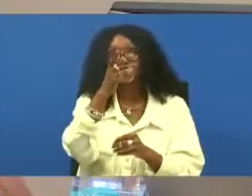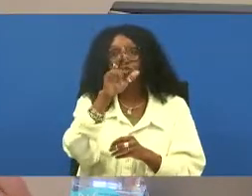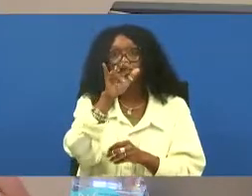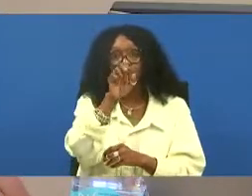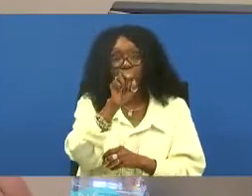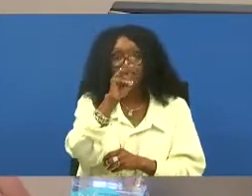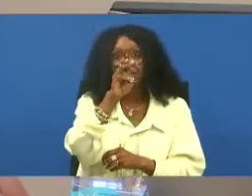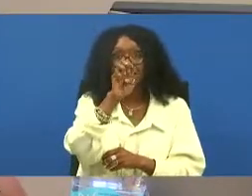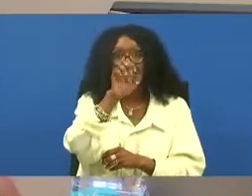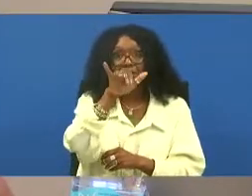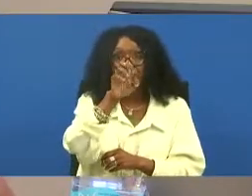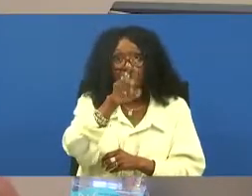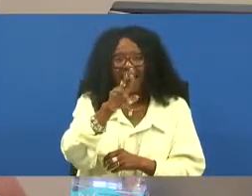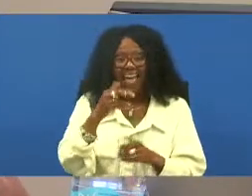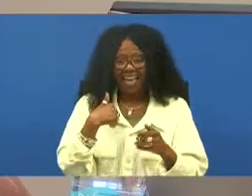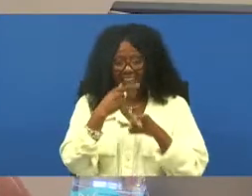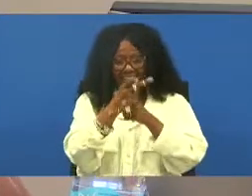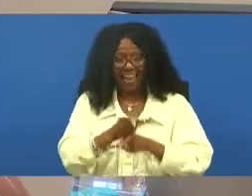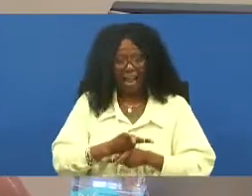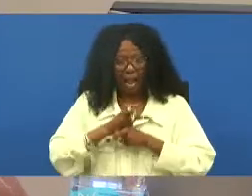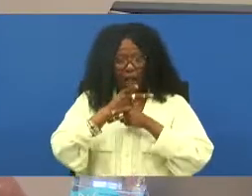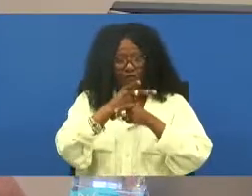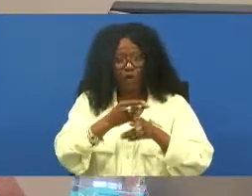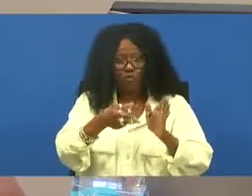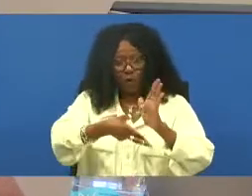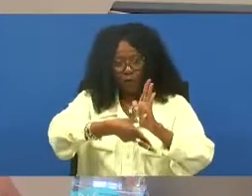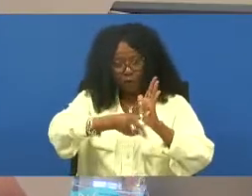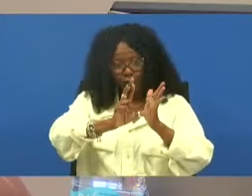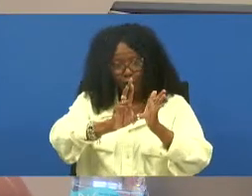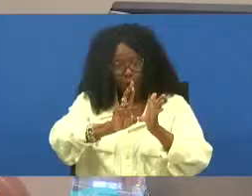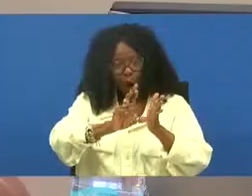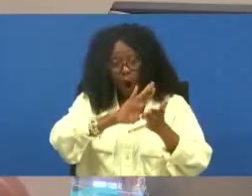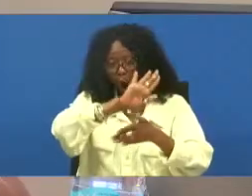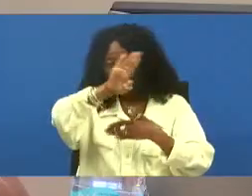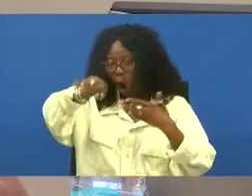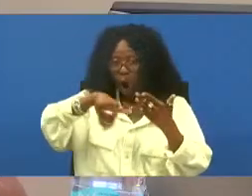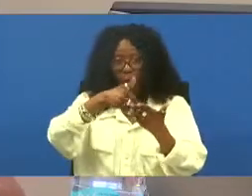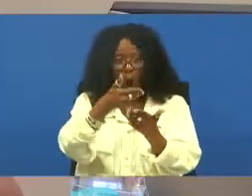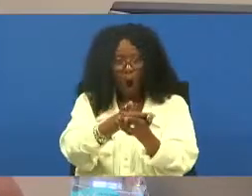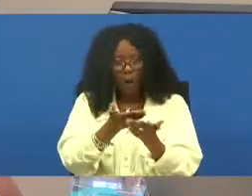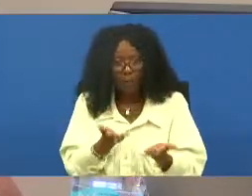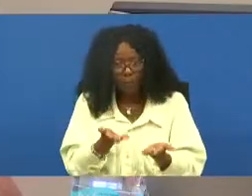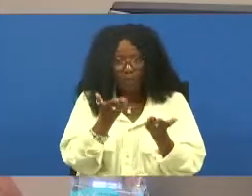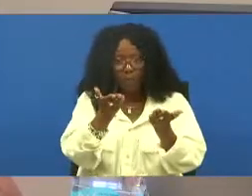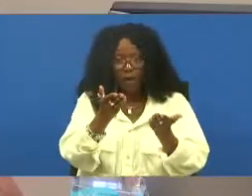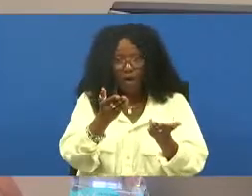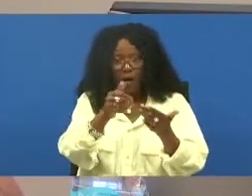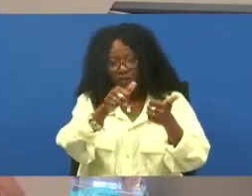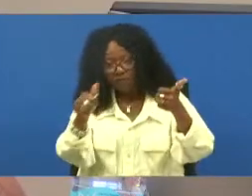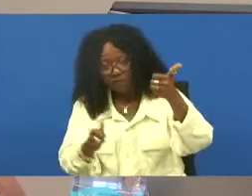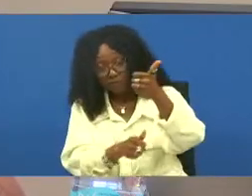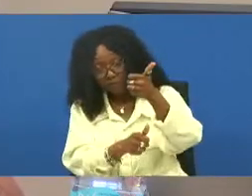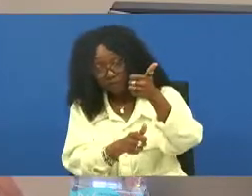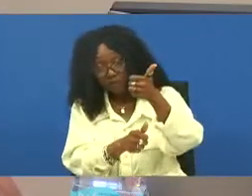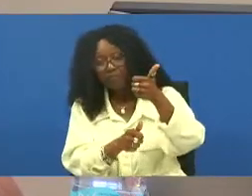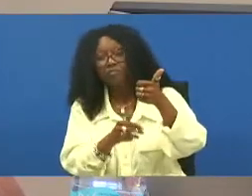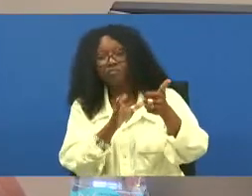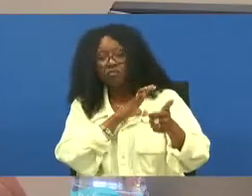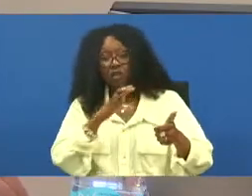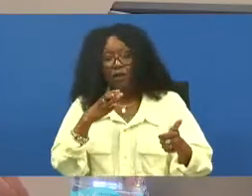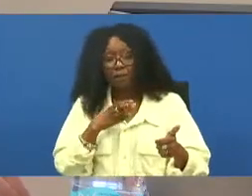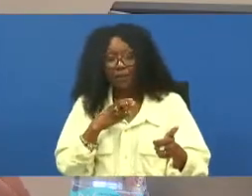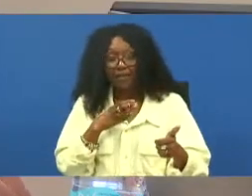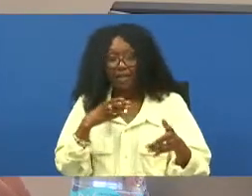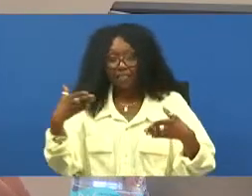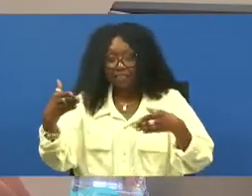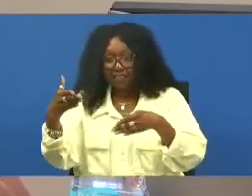And after carefully reviewing all of the proposals, the subcommittee voted to shortlist the